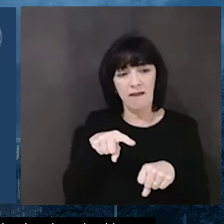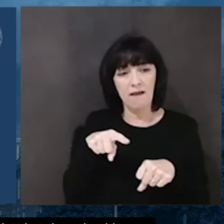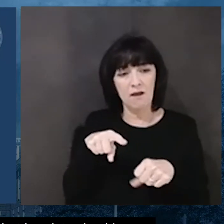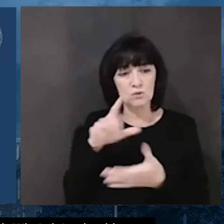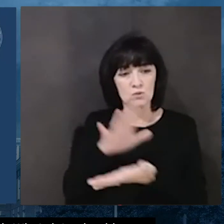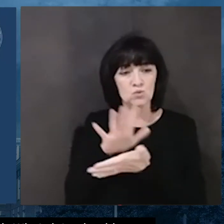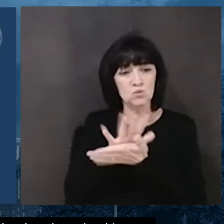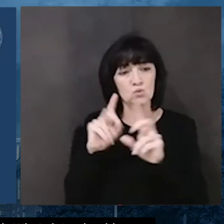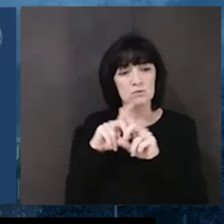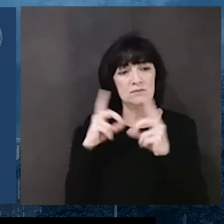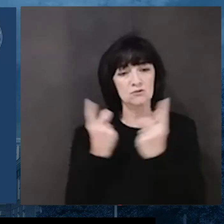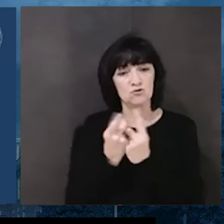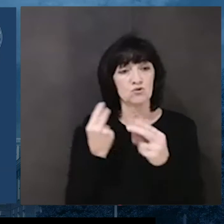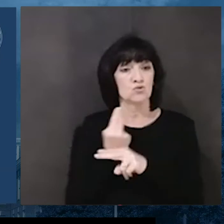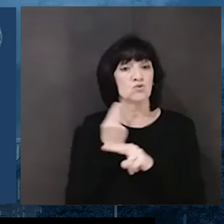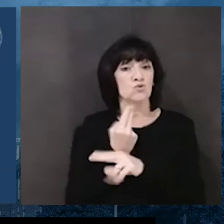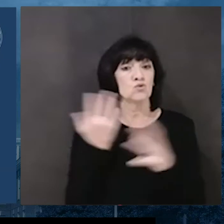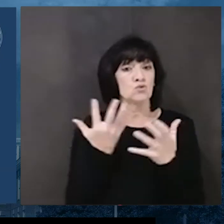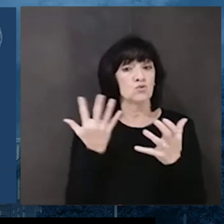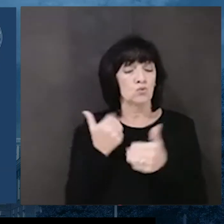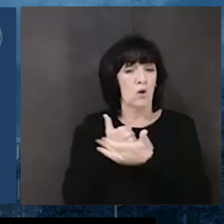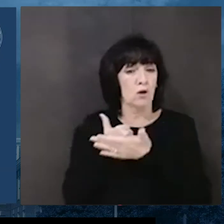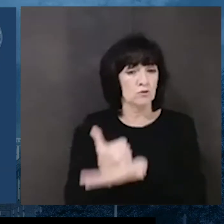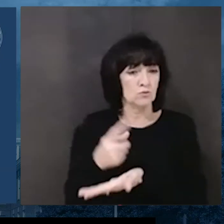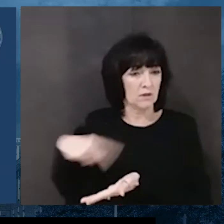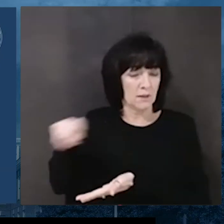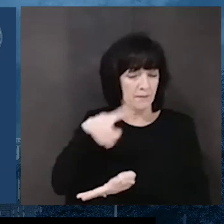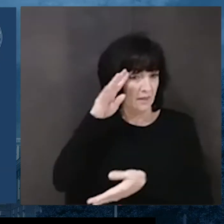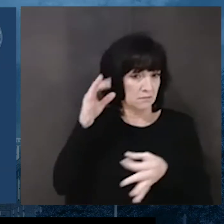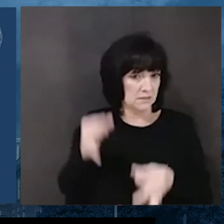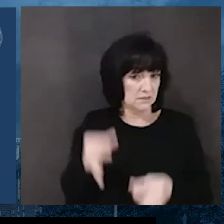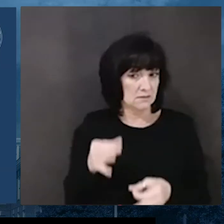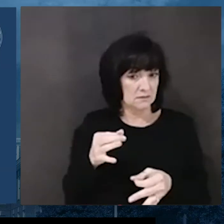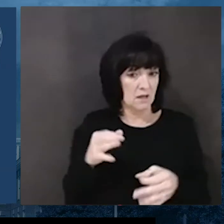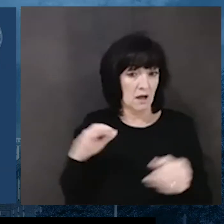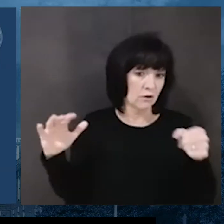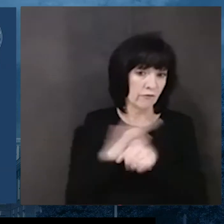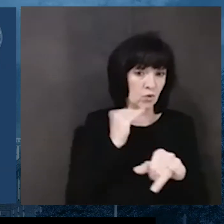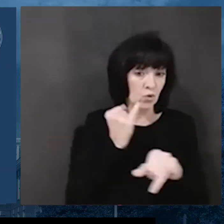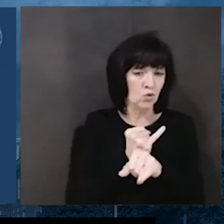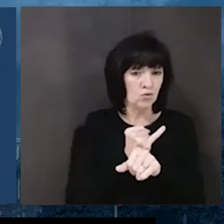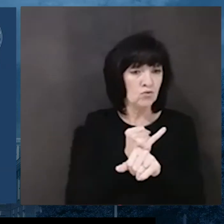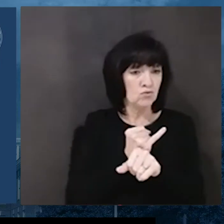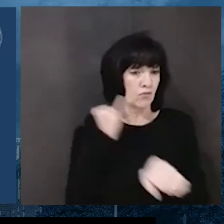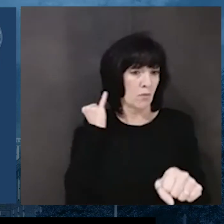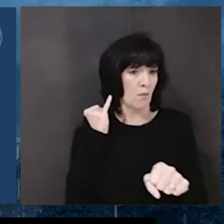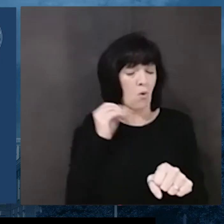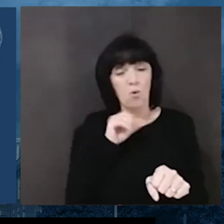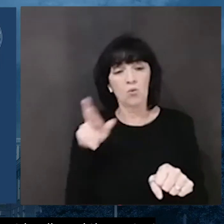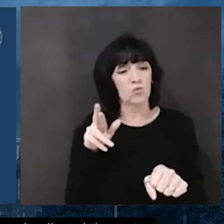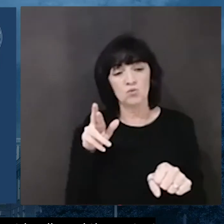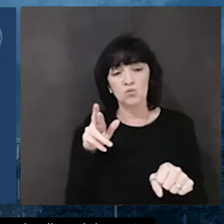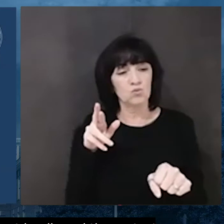will, and the context locally as well as the context statewide. If you look, and with the